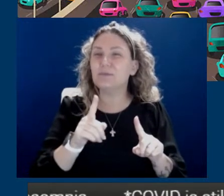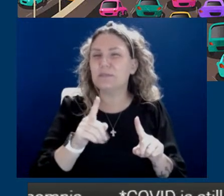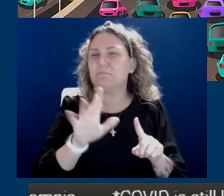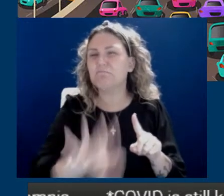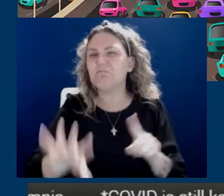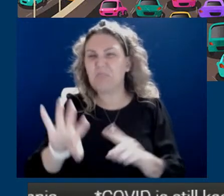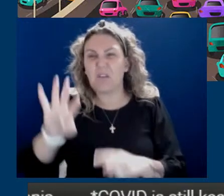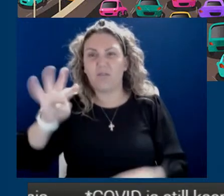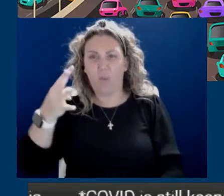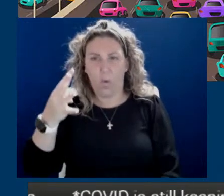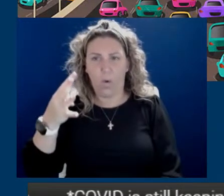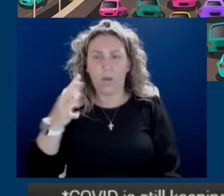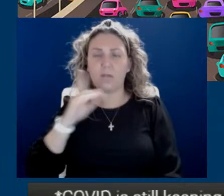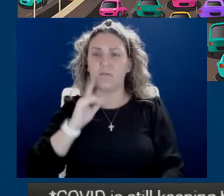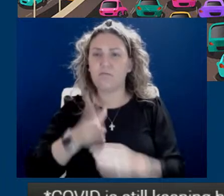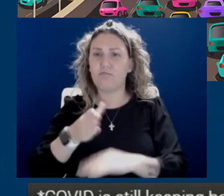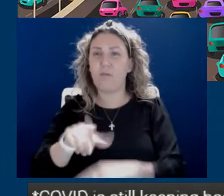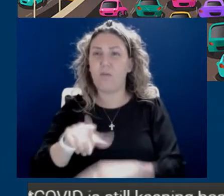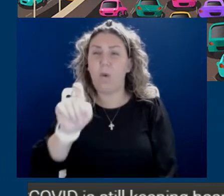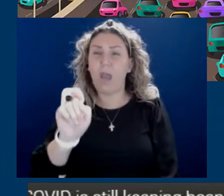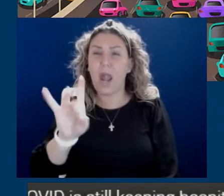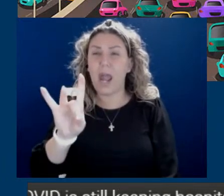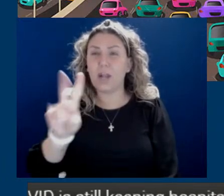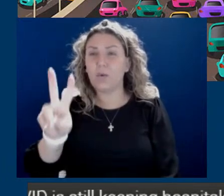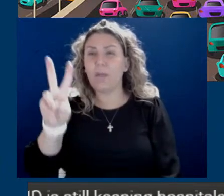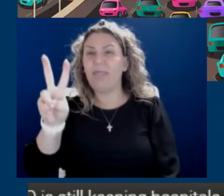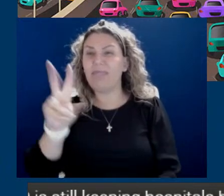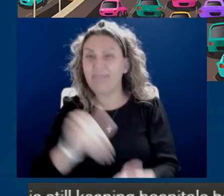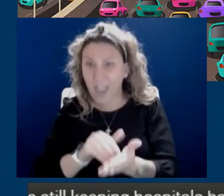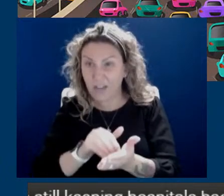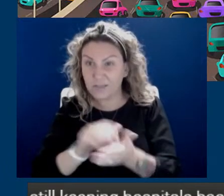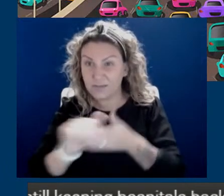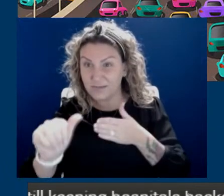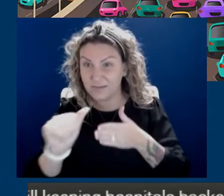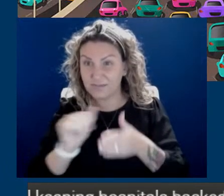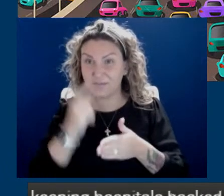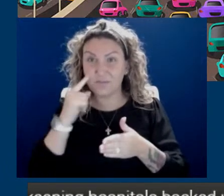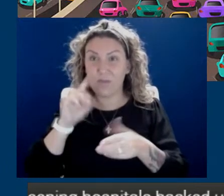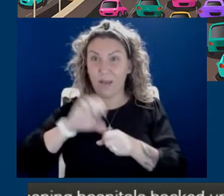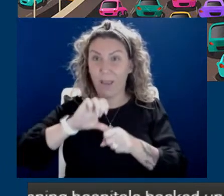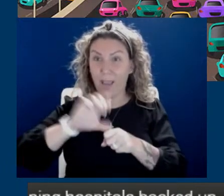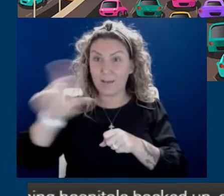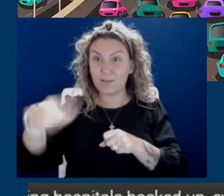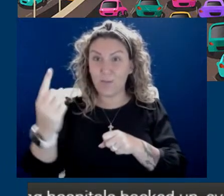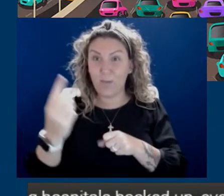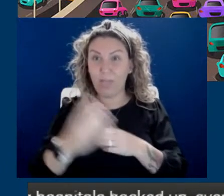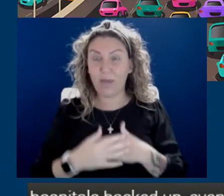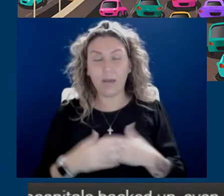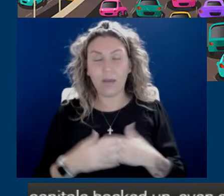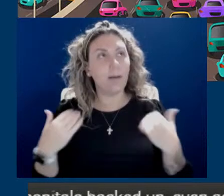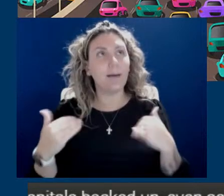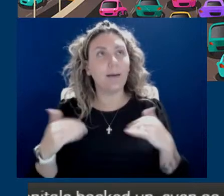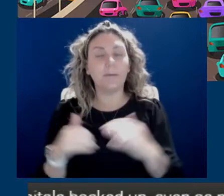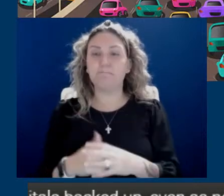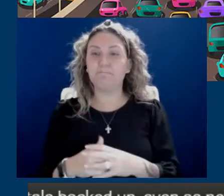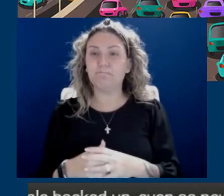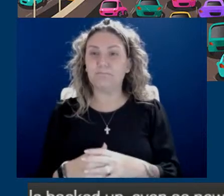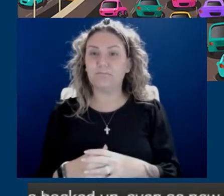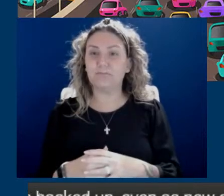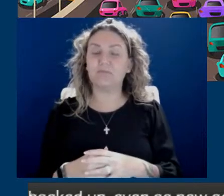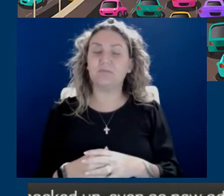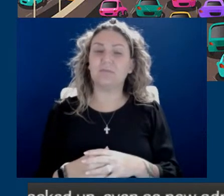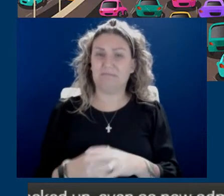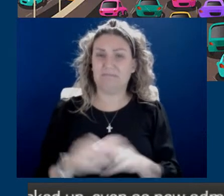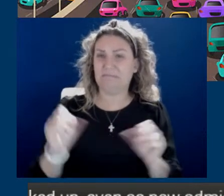over $182,000 that our patients didn't have to spend on just gas alone. Not to mention things you can see up in the